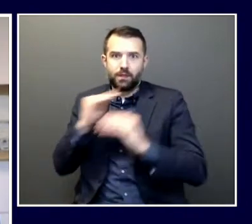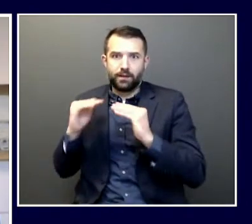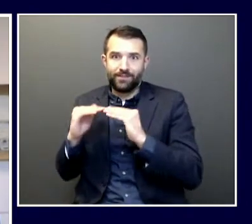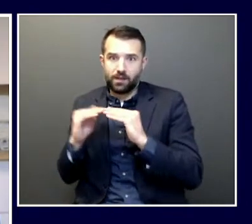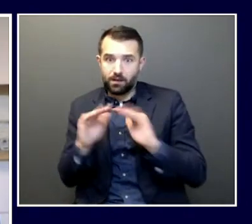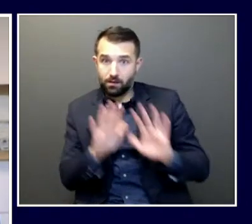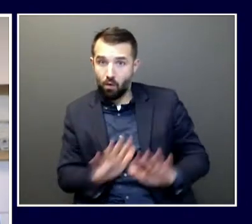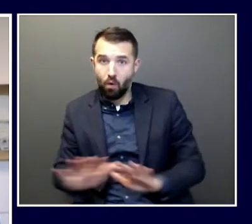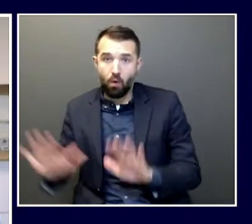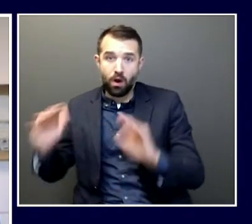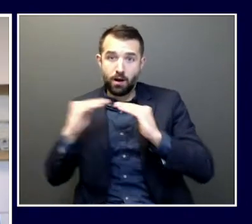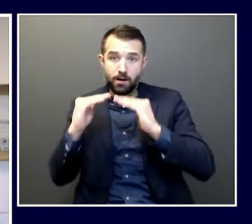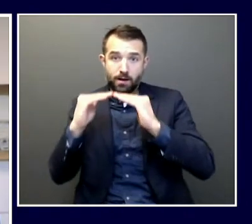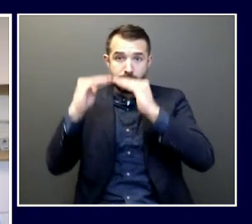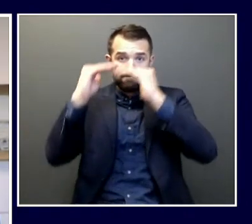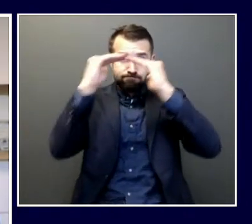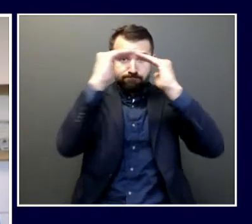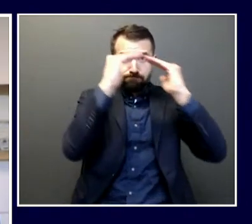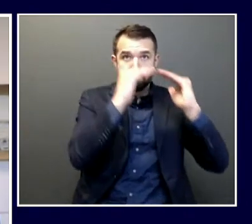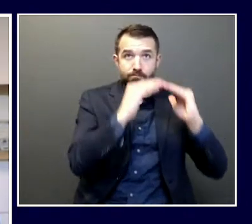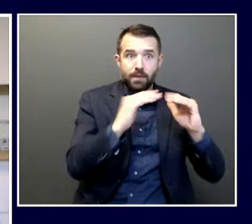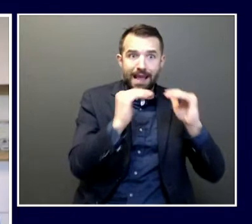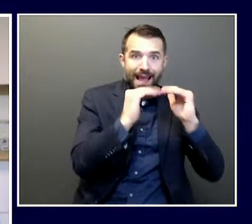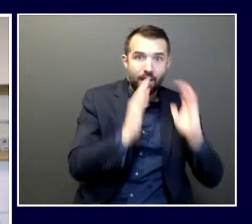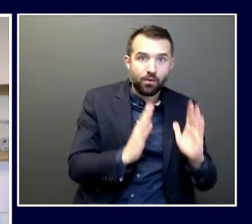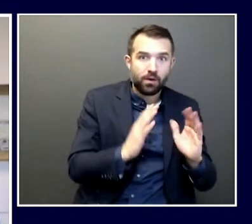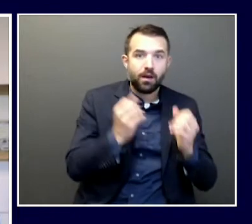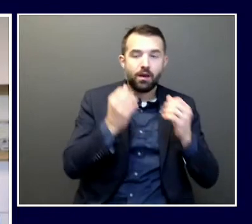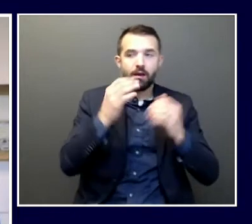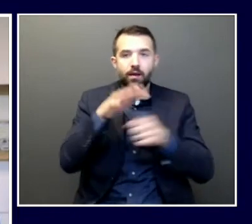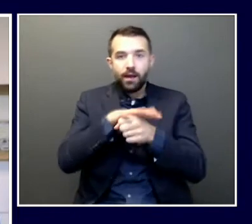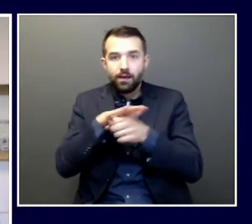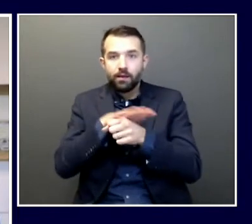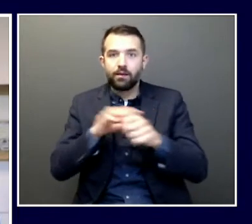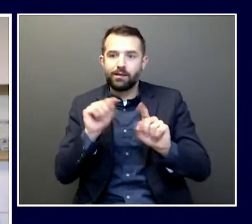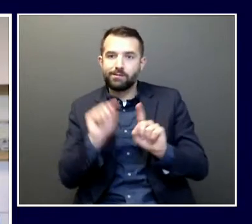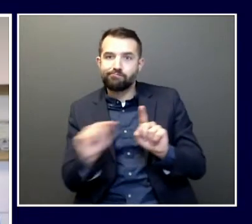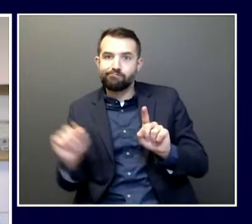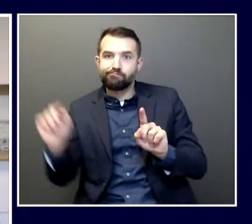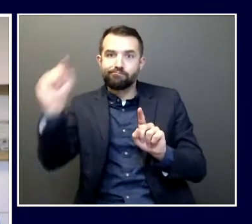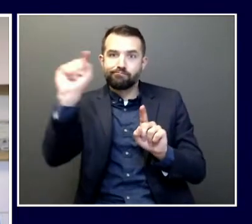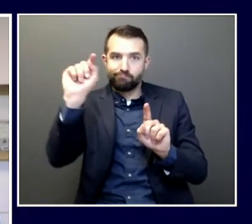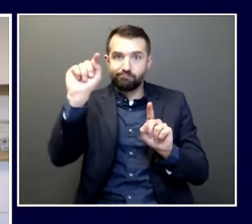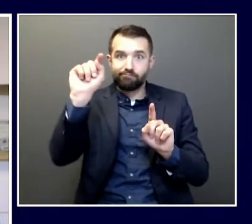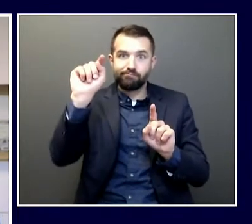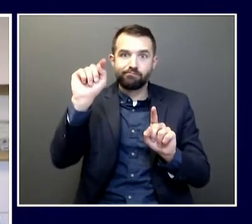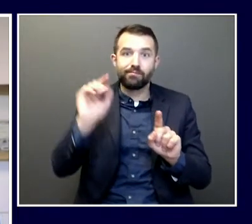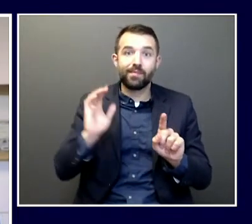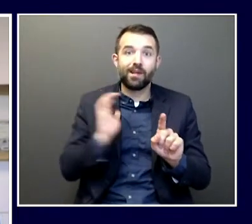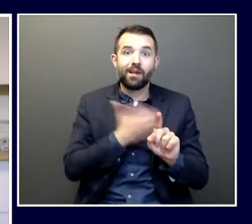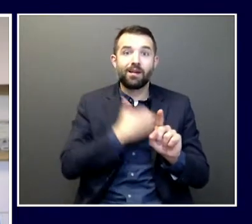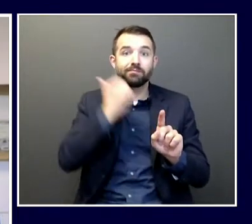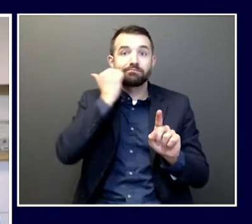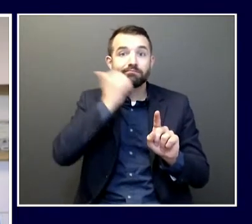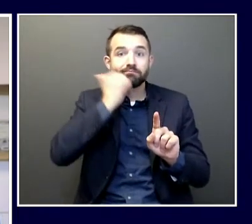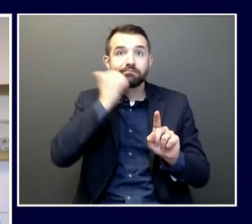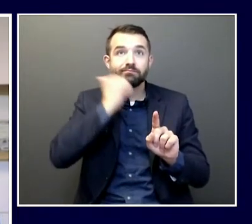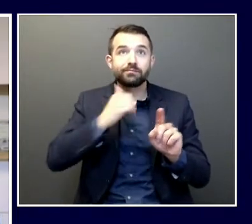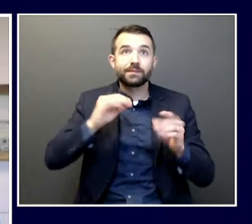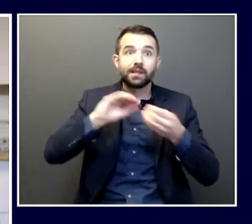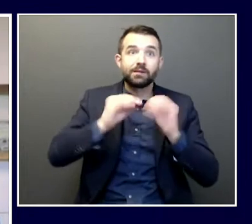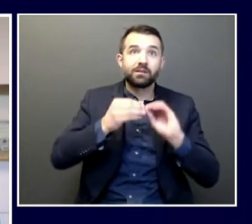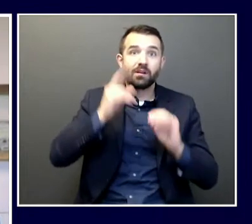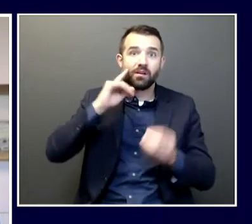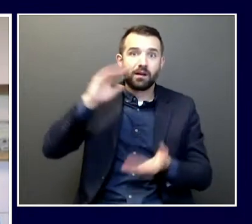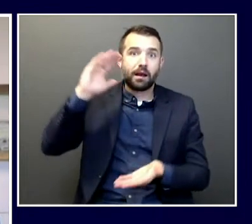every neighborhood, and every county, our daily COVID case rates might very well be much